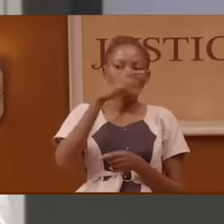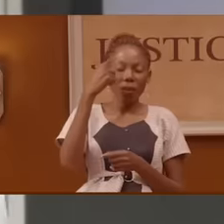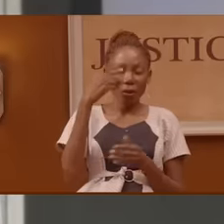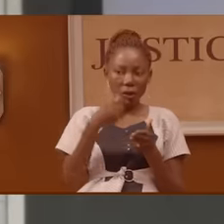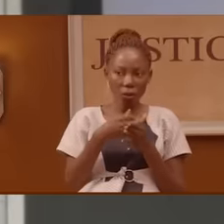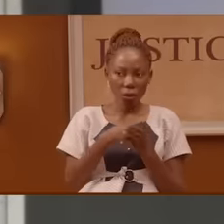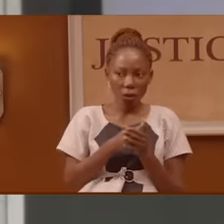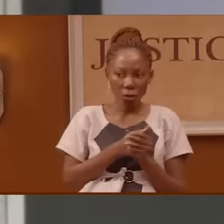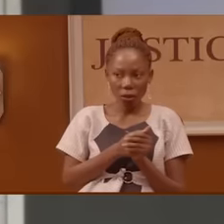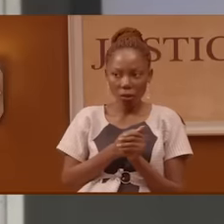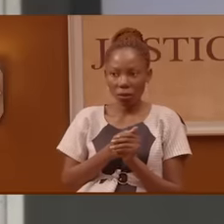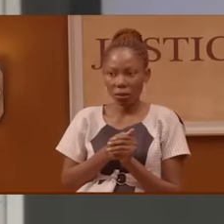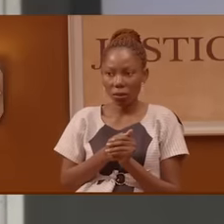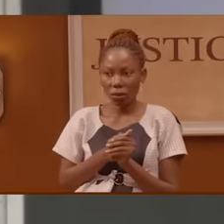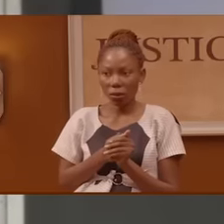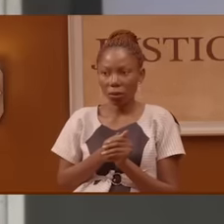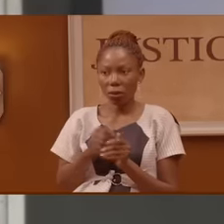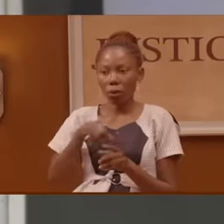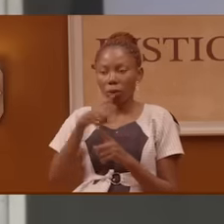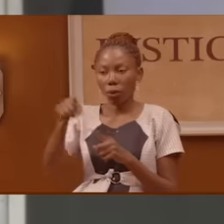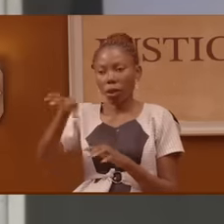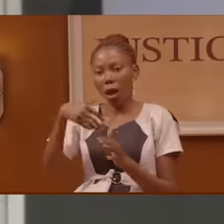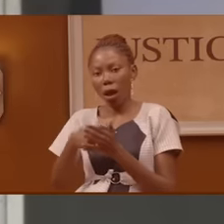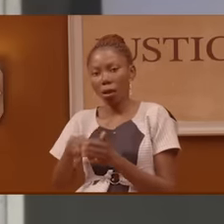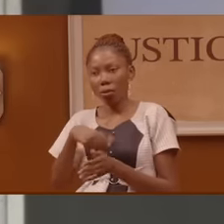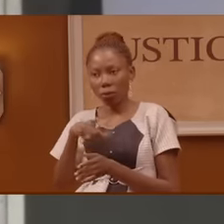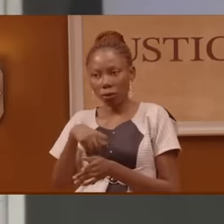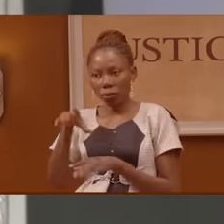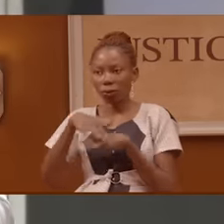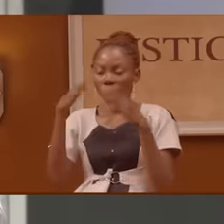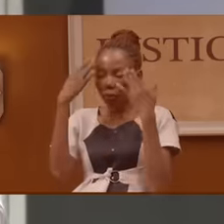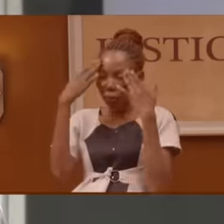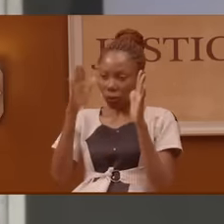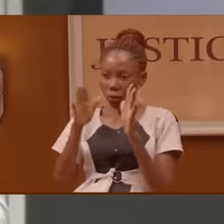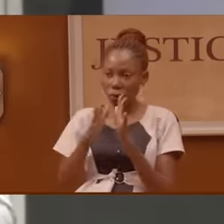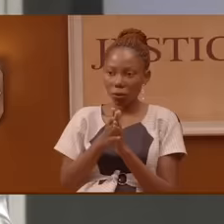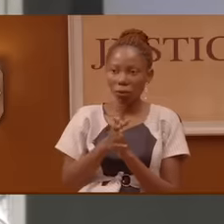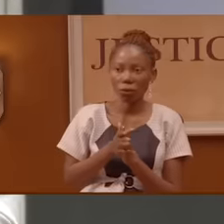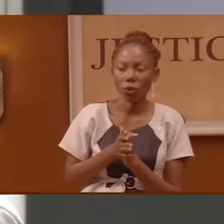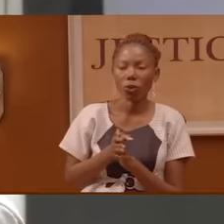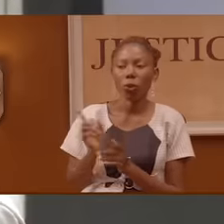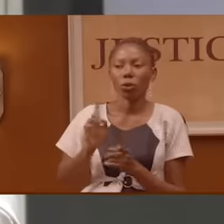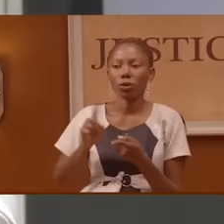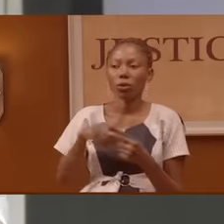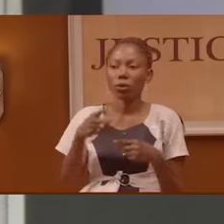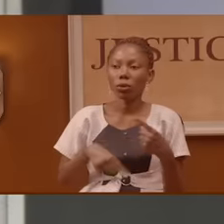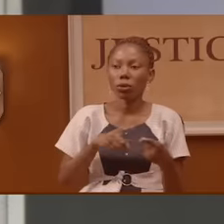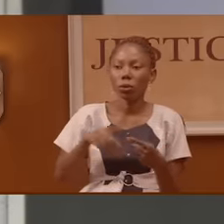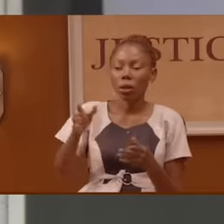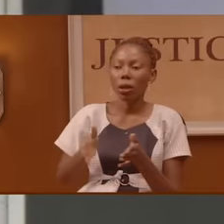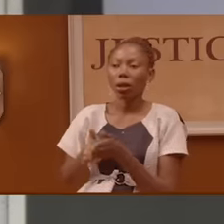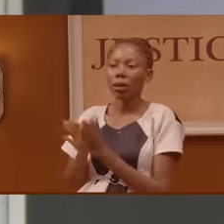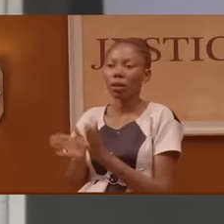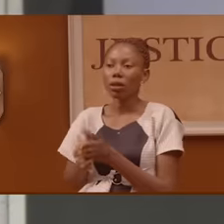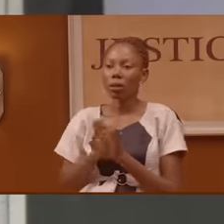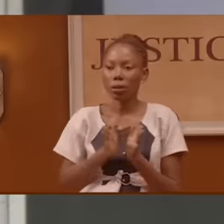Ha! So when I came to Lagos, I don't know where to go to. So I started asking